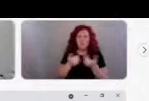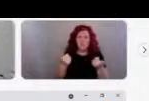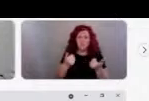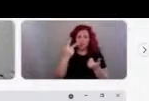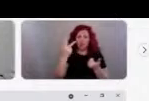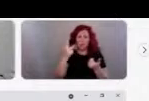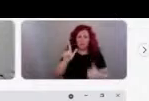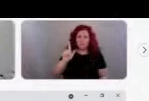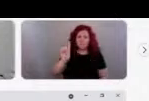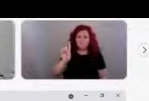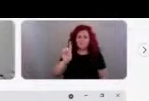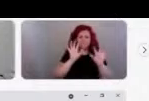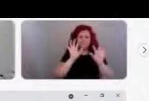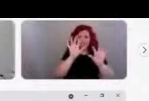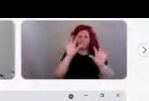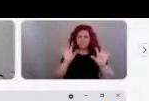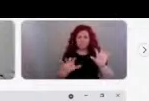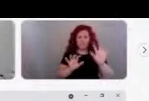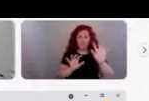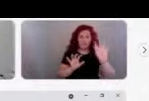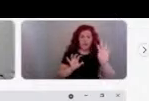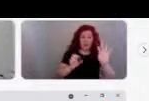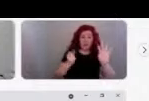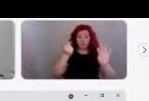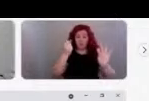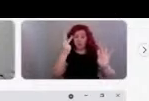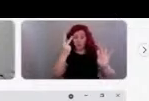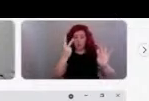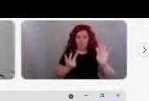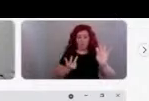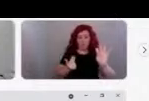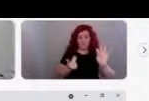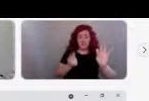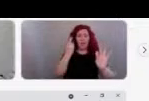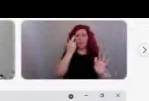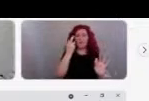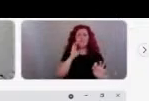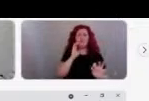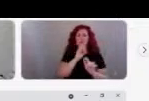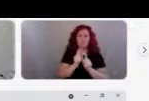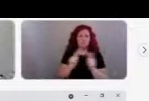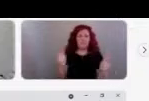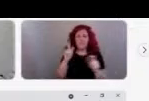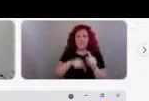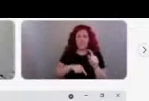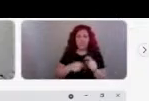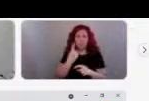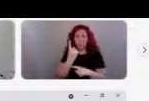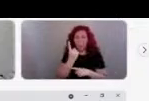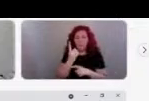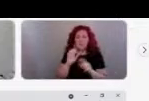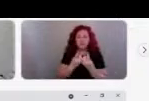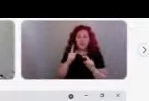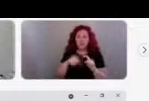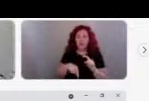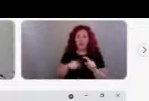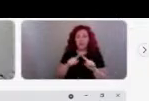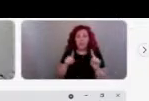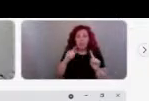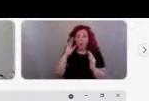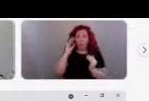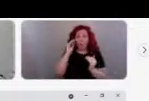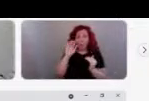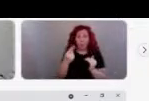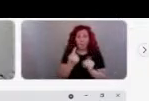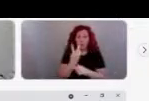districts 9 12 and 13. i realize that chandler is too big to be a single district but i hope it can be only two